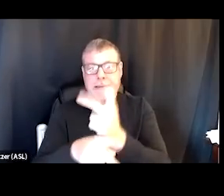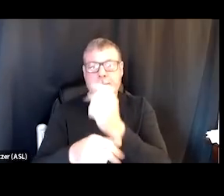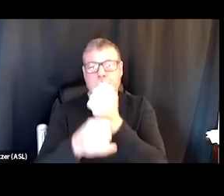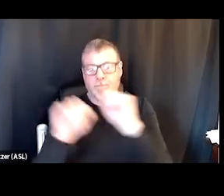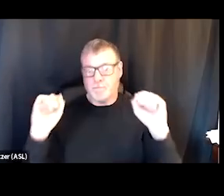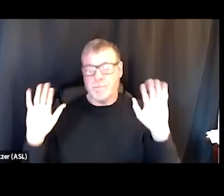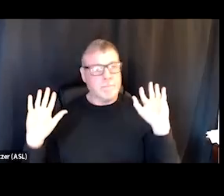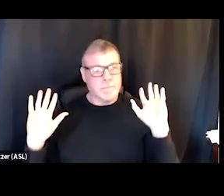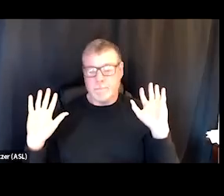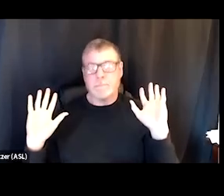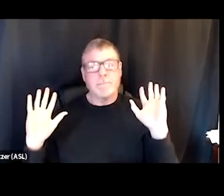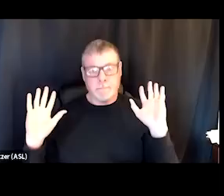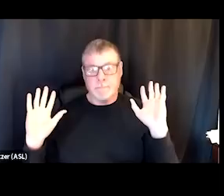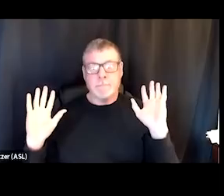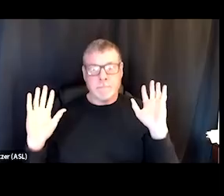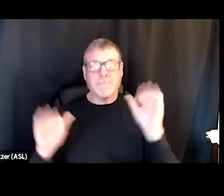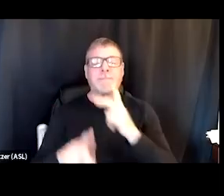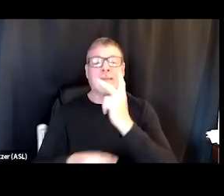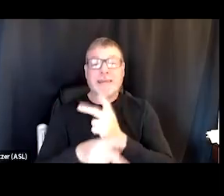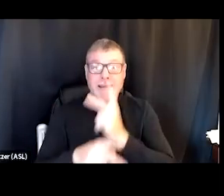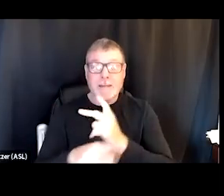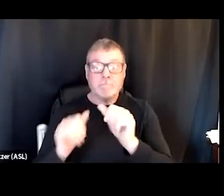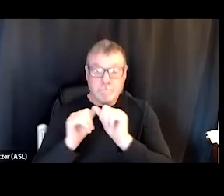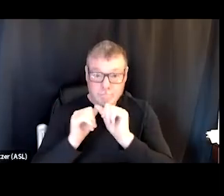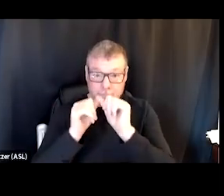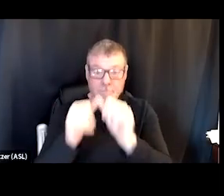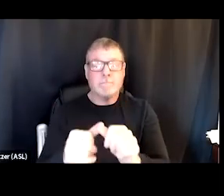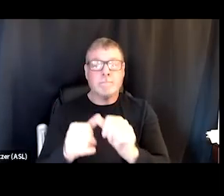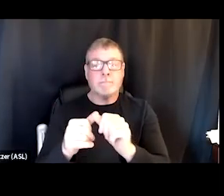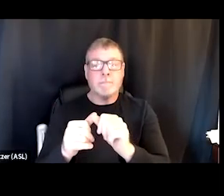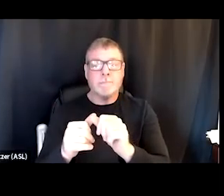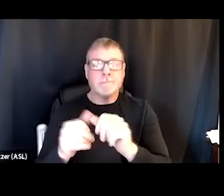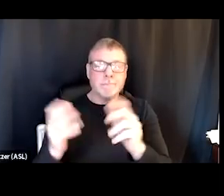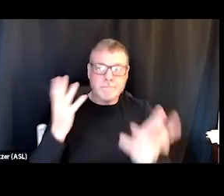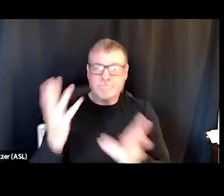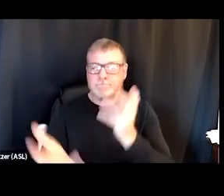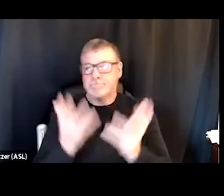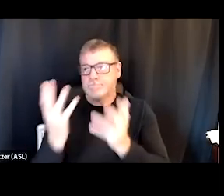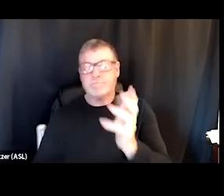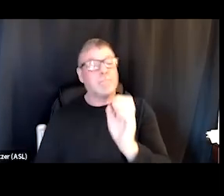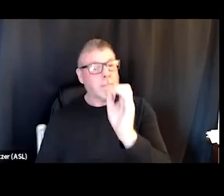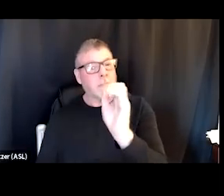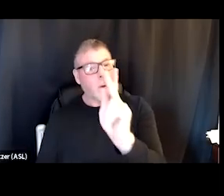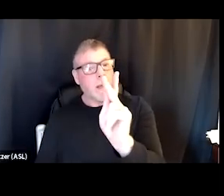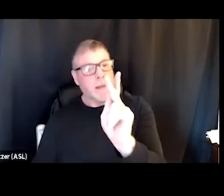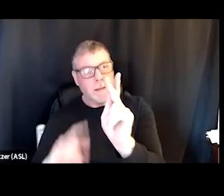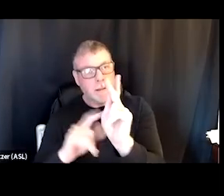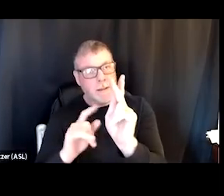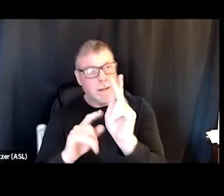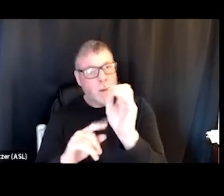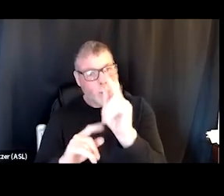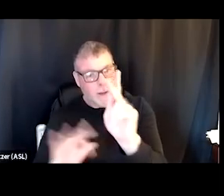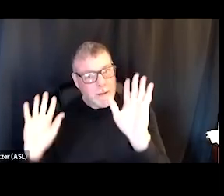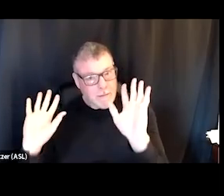just to be okay. you know, do what we can for them to be okay, and